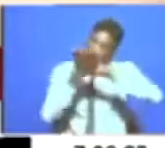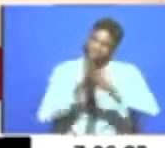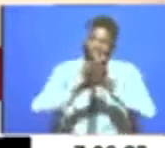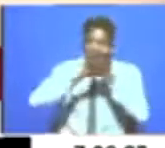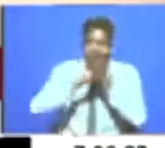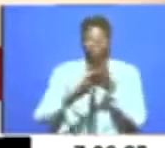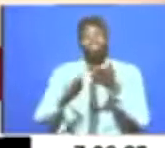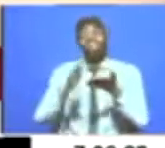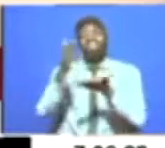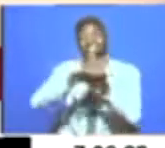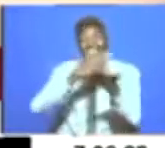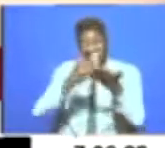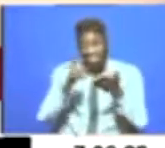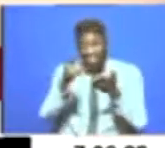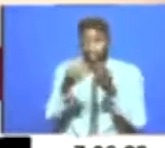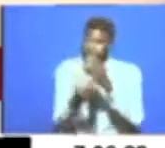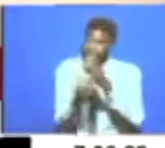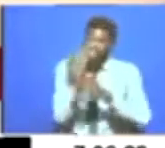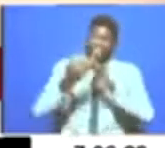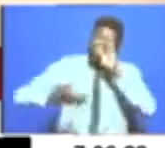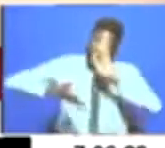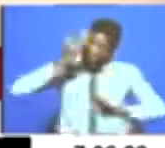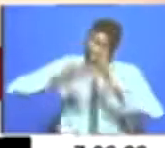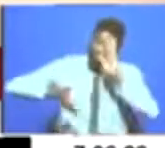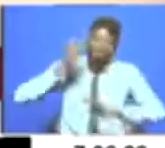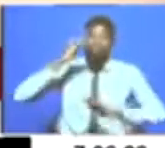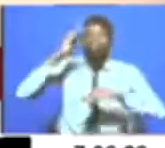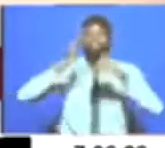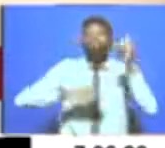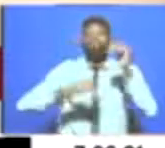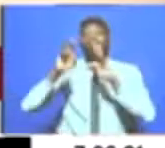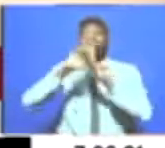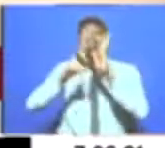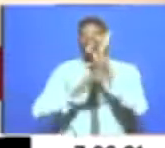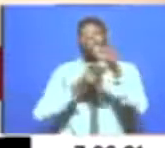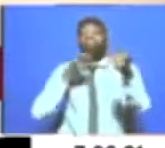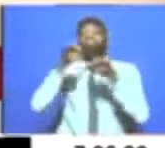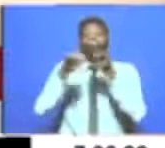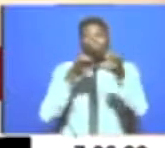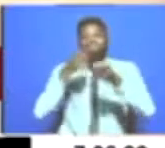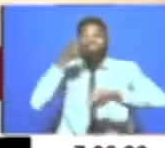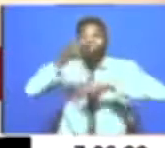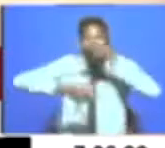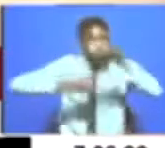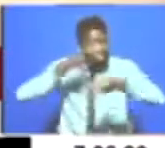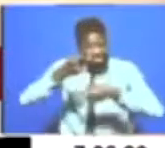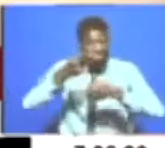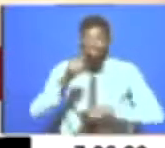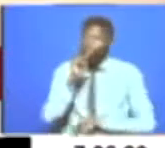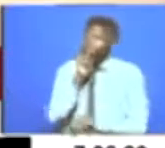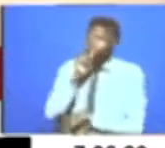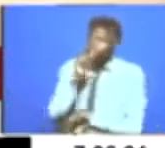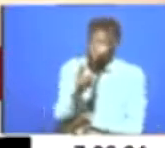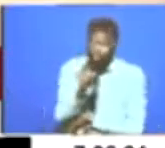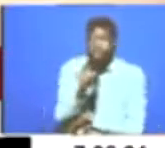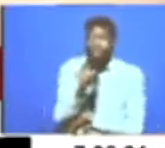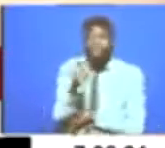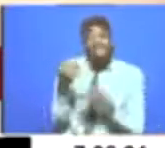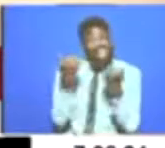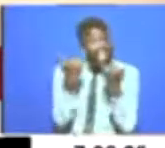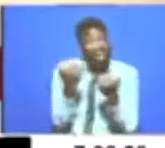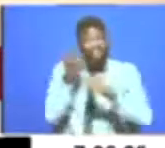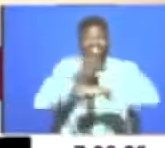grew faster than the regulatory frameworks. So you have no established